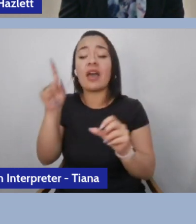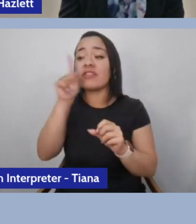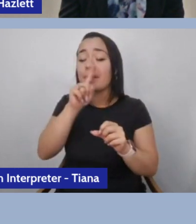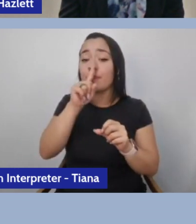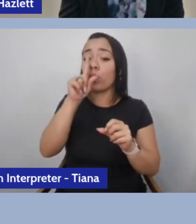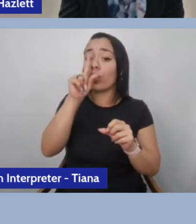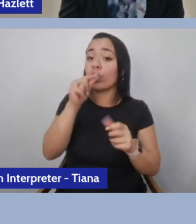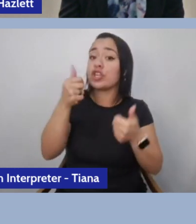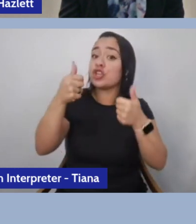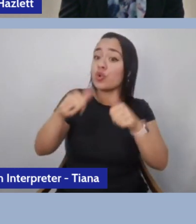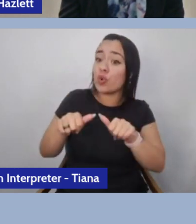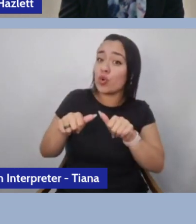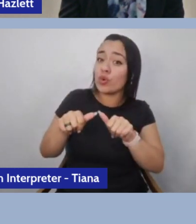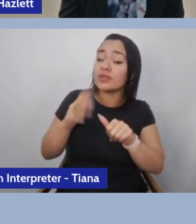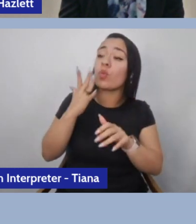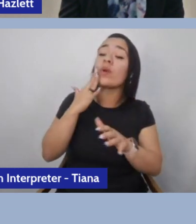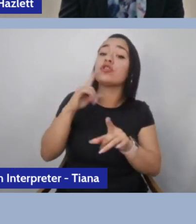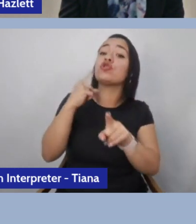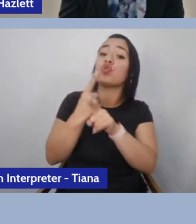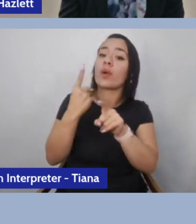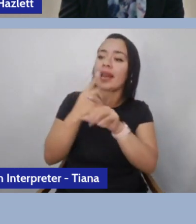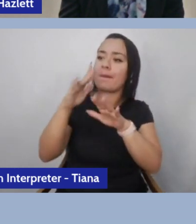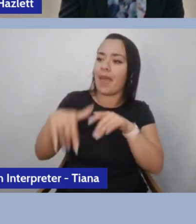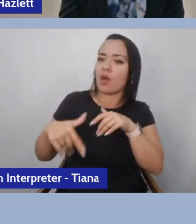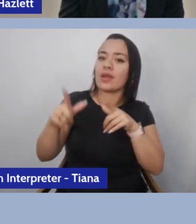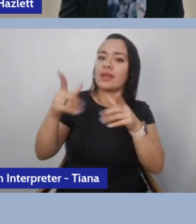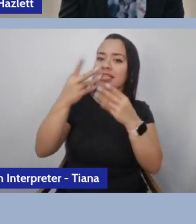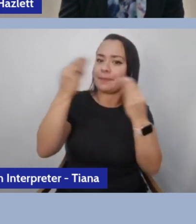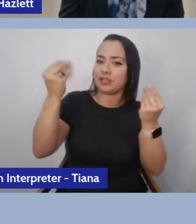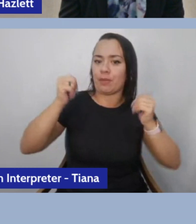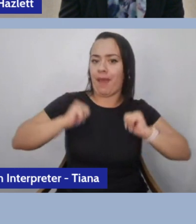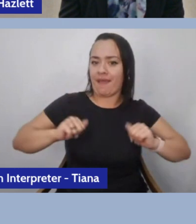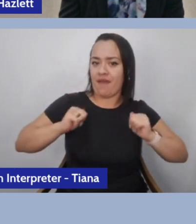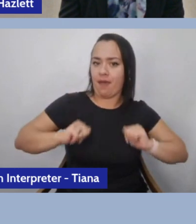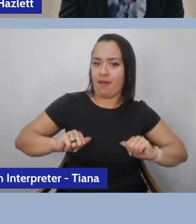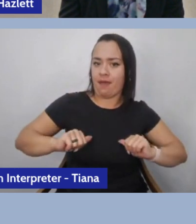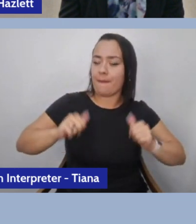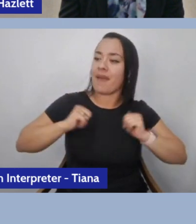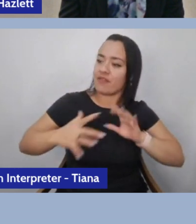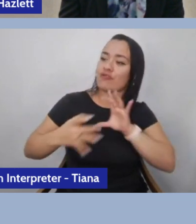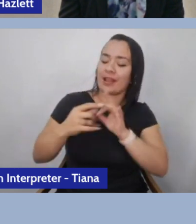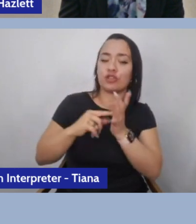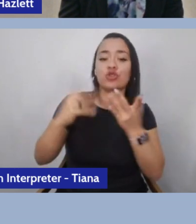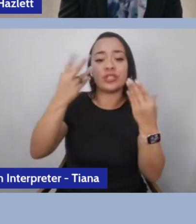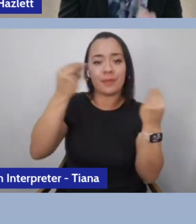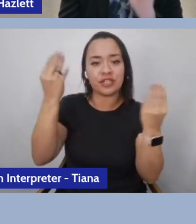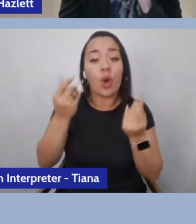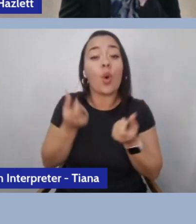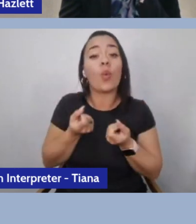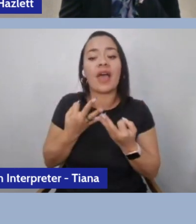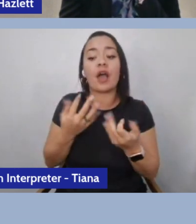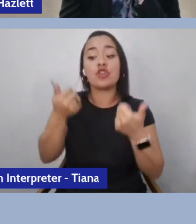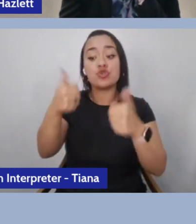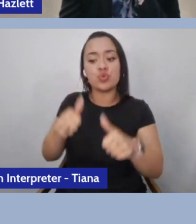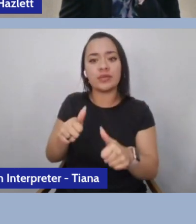behaviors that refer to dementia without actually using that word. So the whole language around